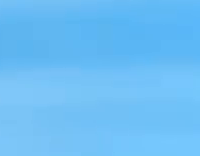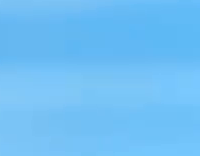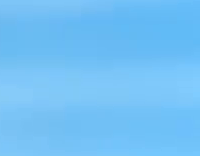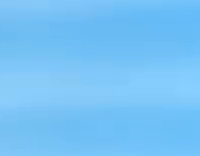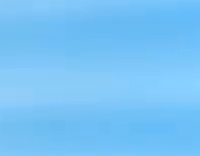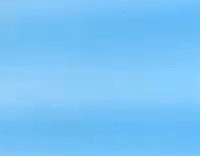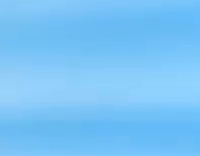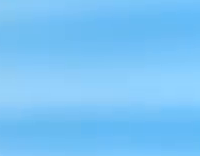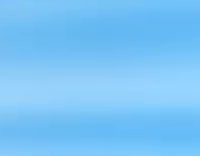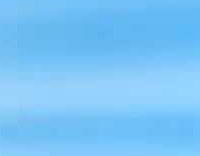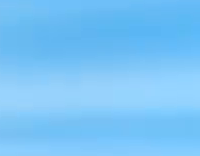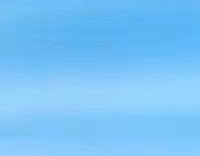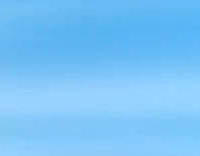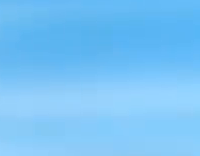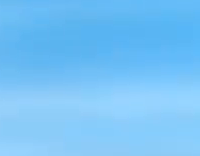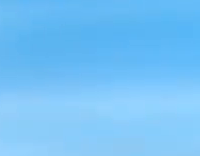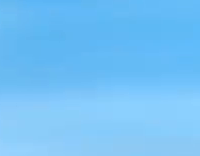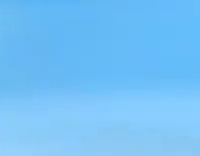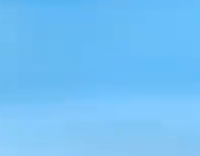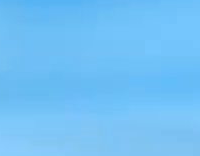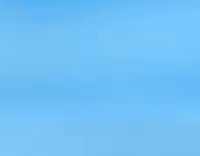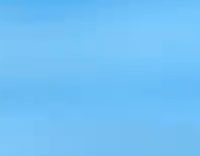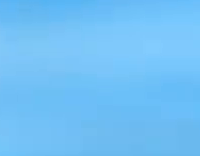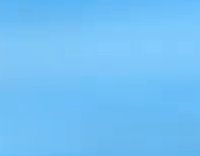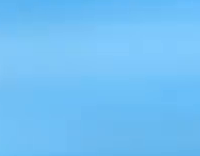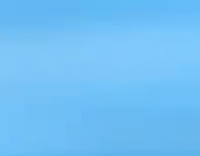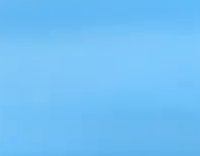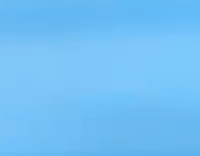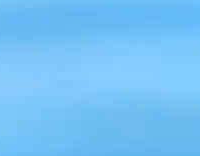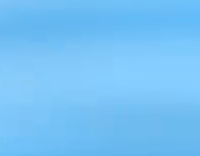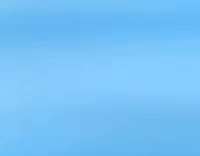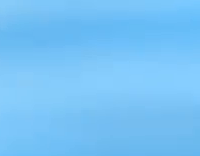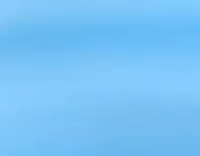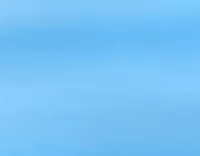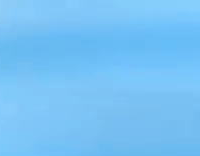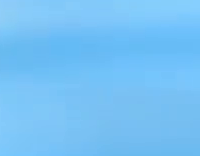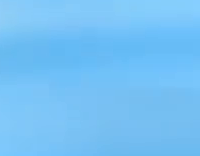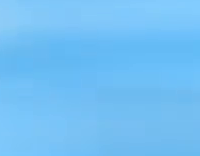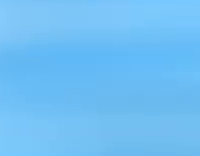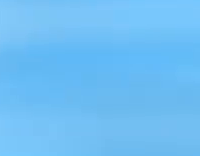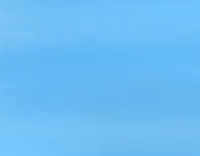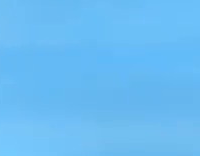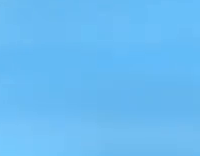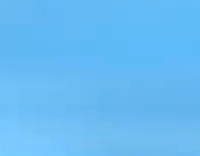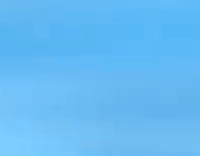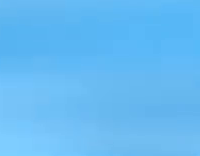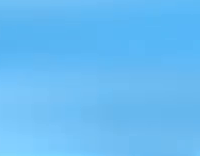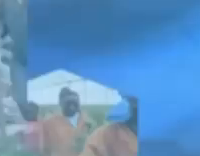NTV. Turning on your world.